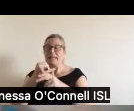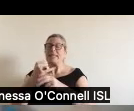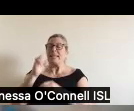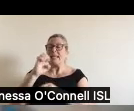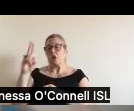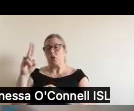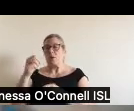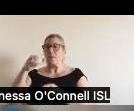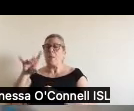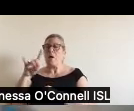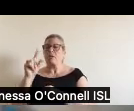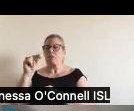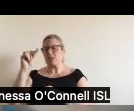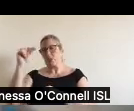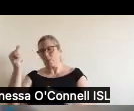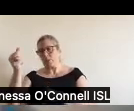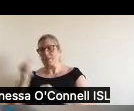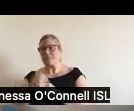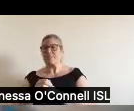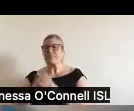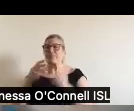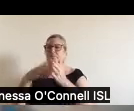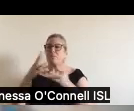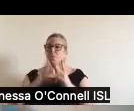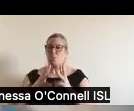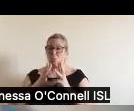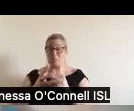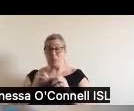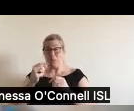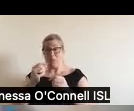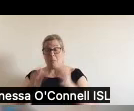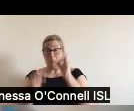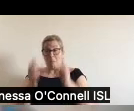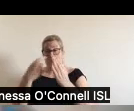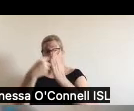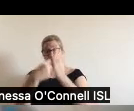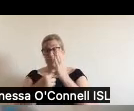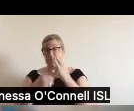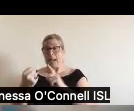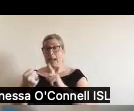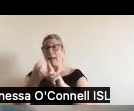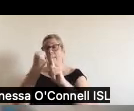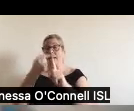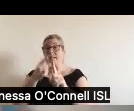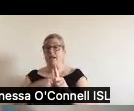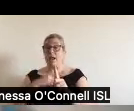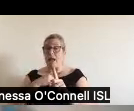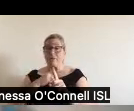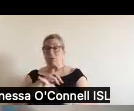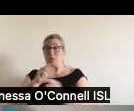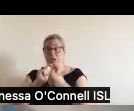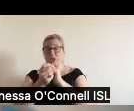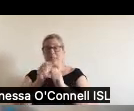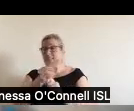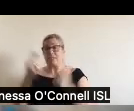that when policies impacting their life, then professional environments were made, they were not represented